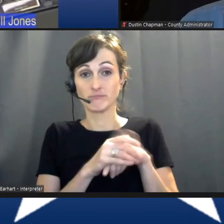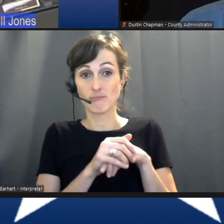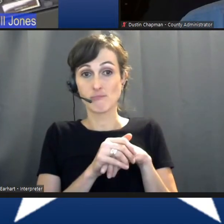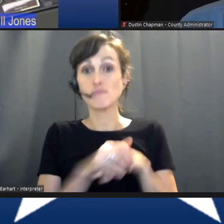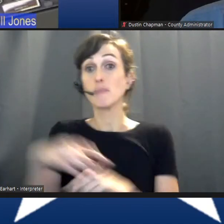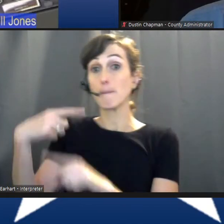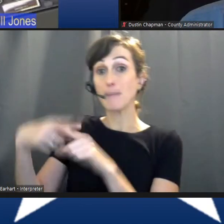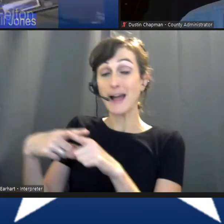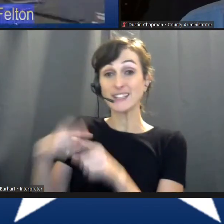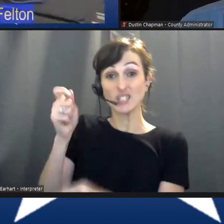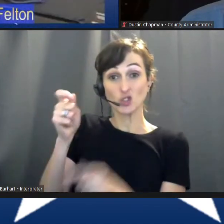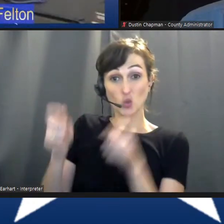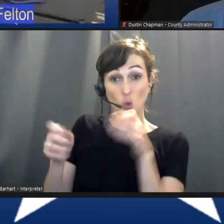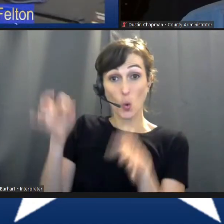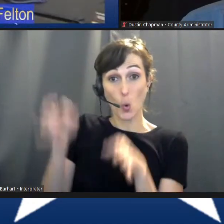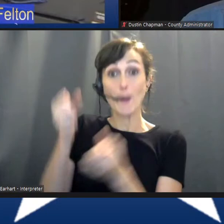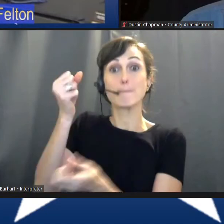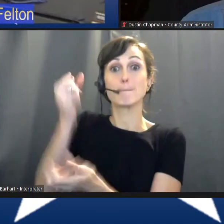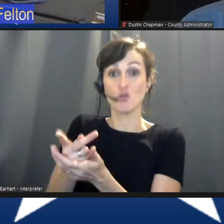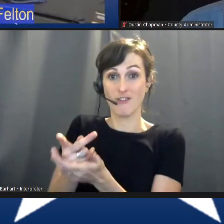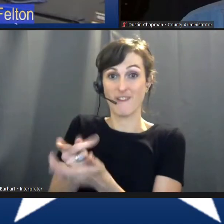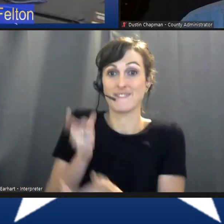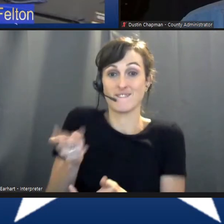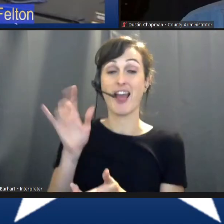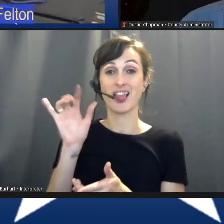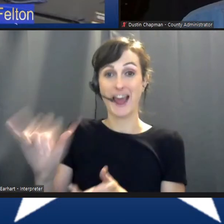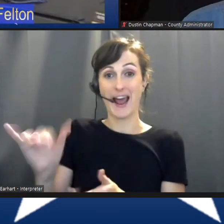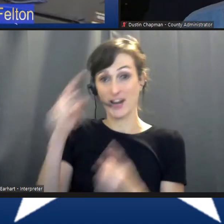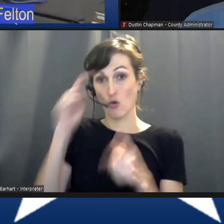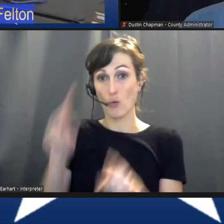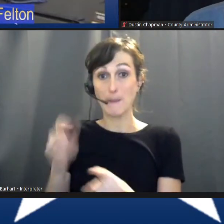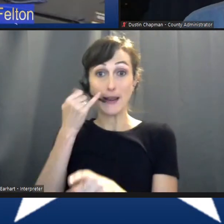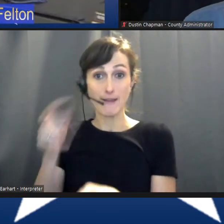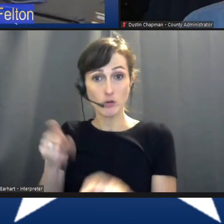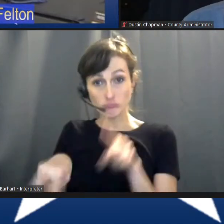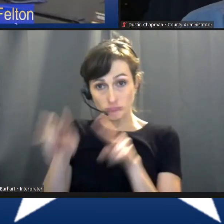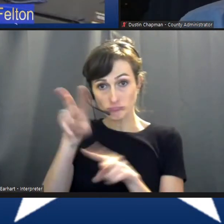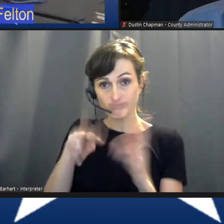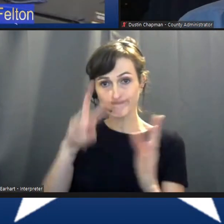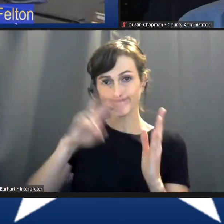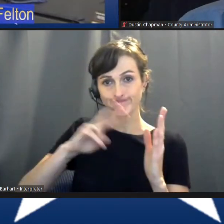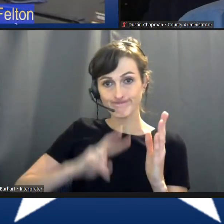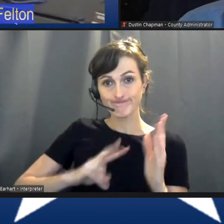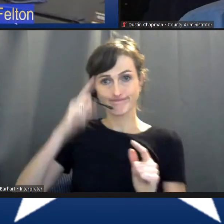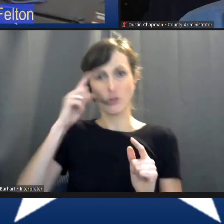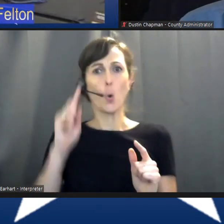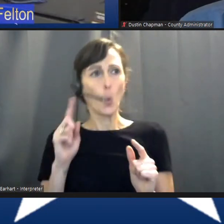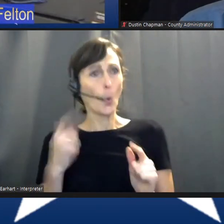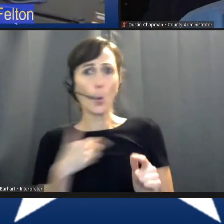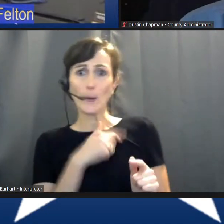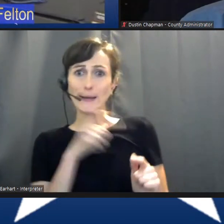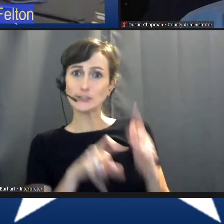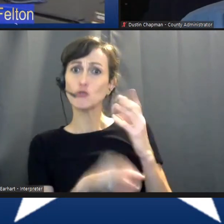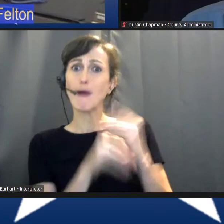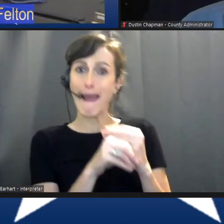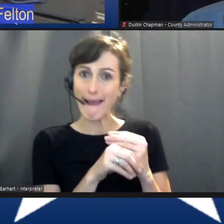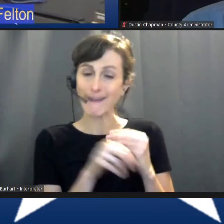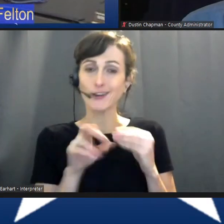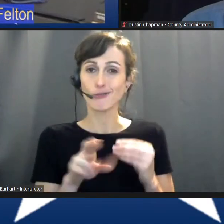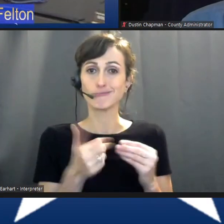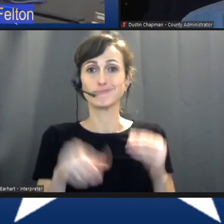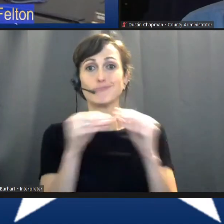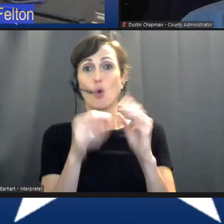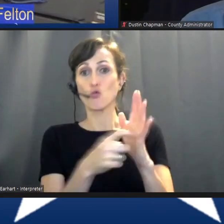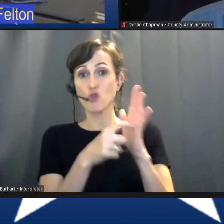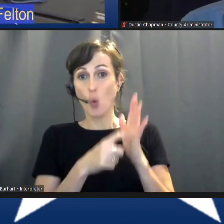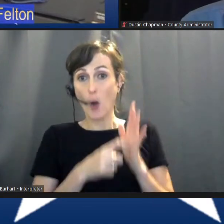the subrecipient agreements, so as you're looking at those, if you think of things that should be added in there, any requirements and all,